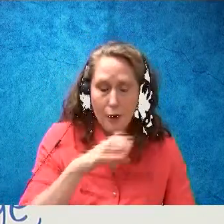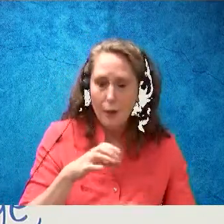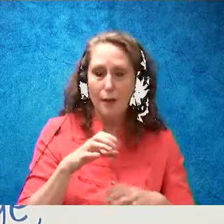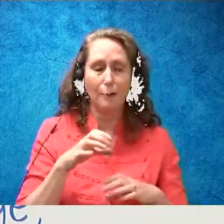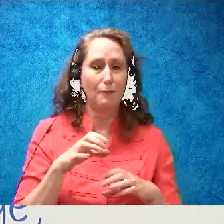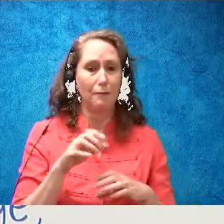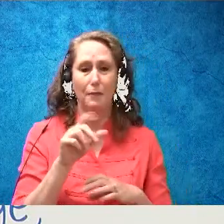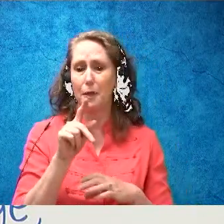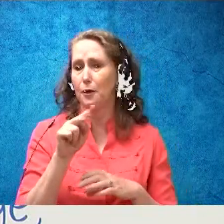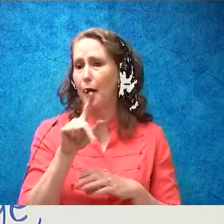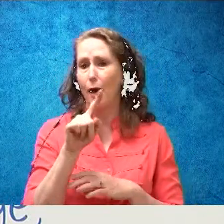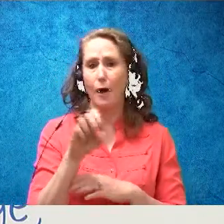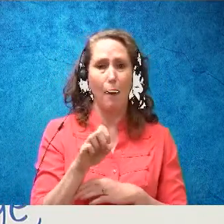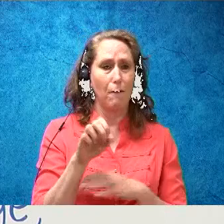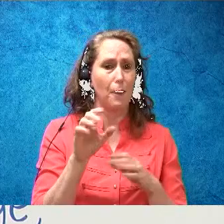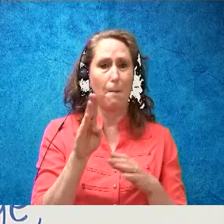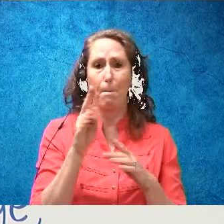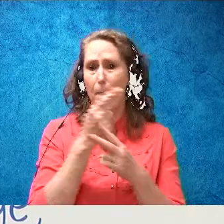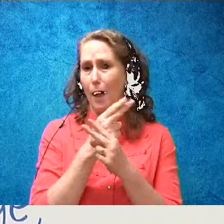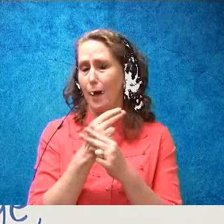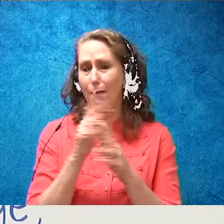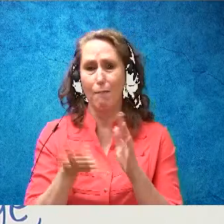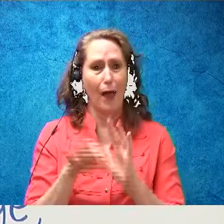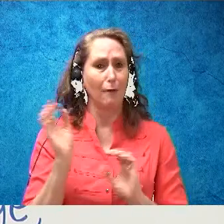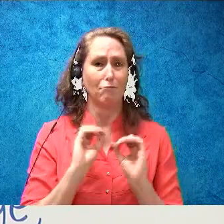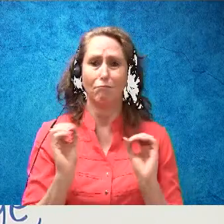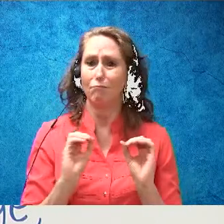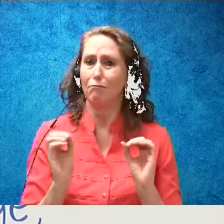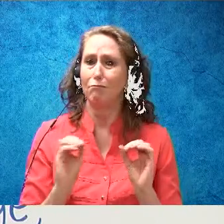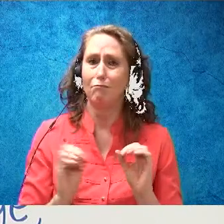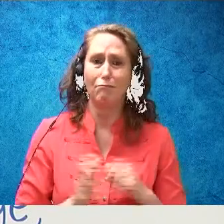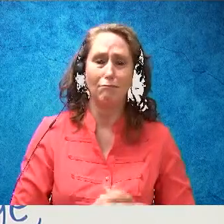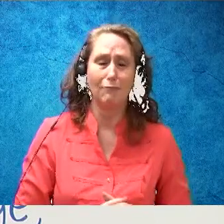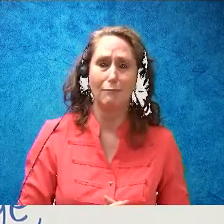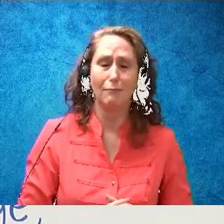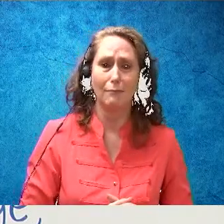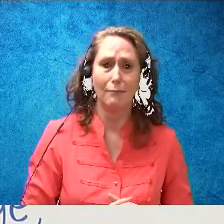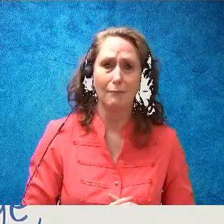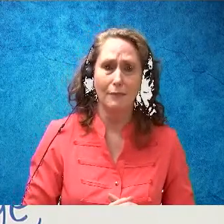Nuffle Bunny was nowhere to be found.